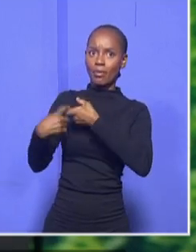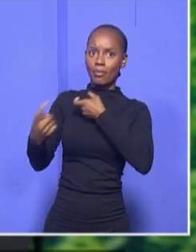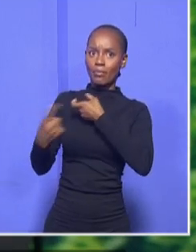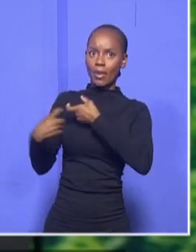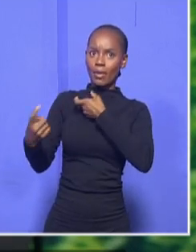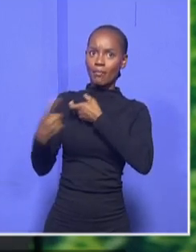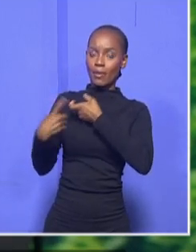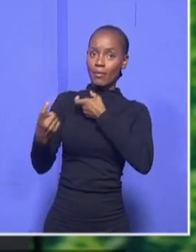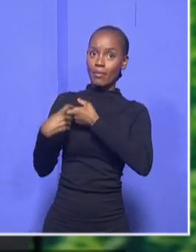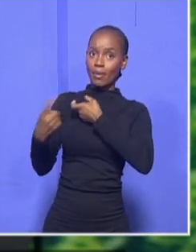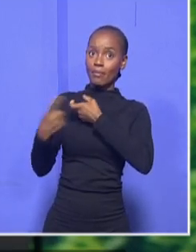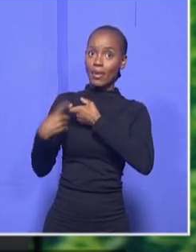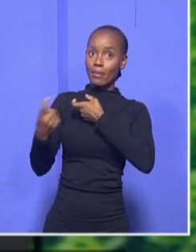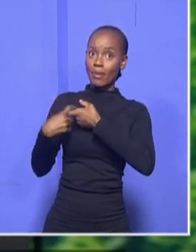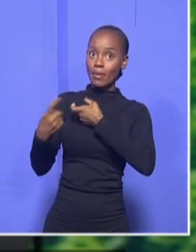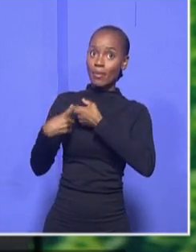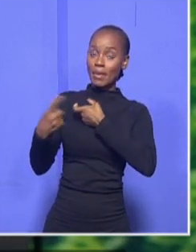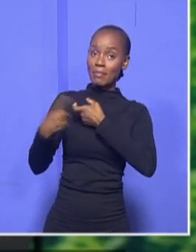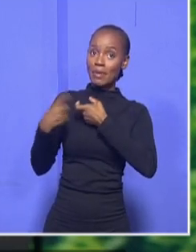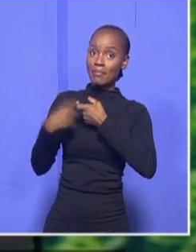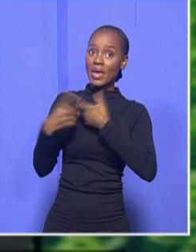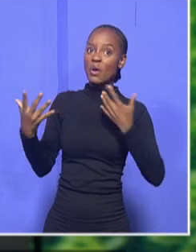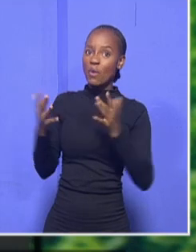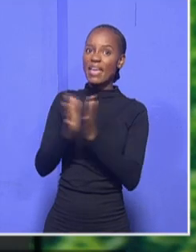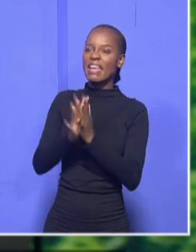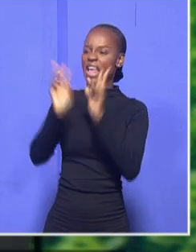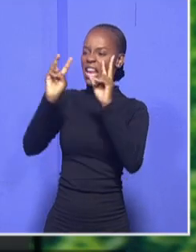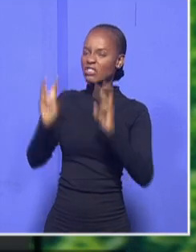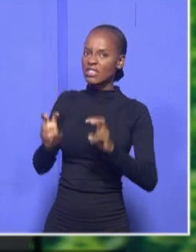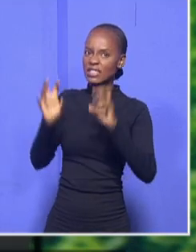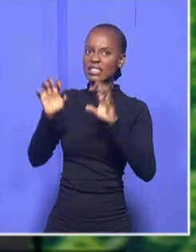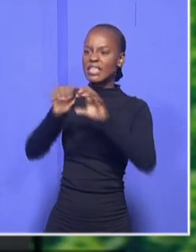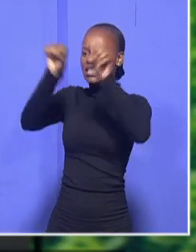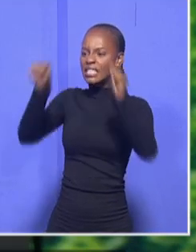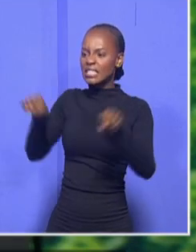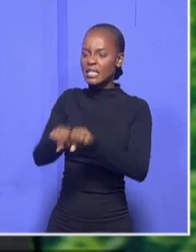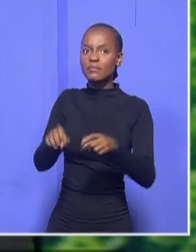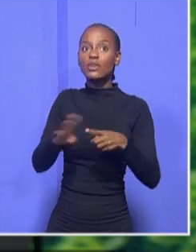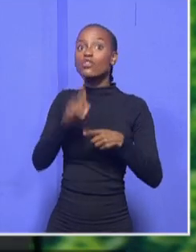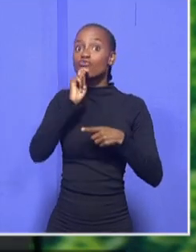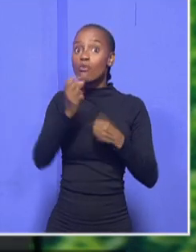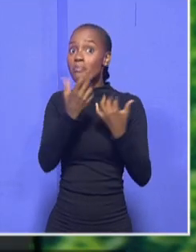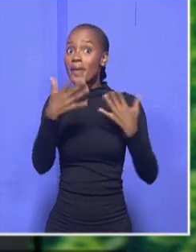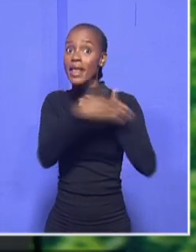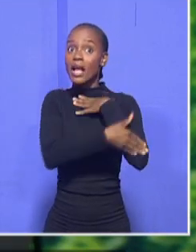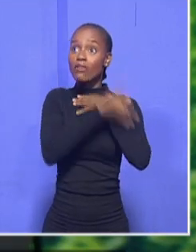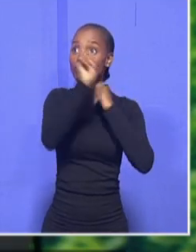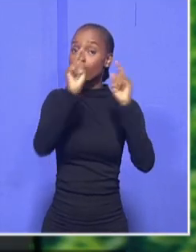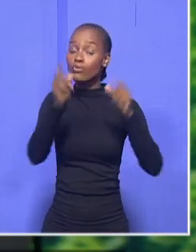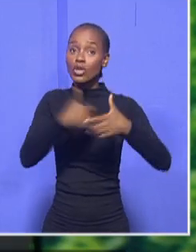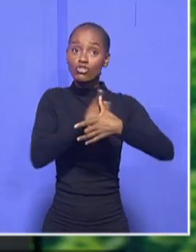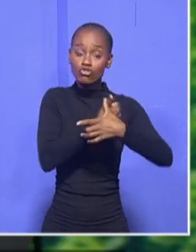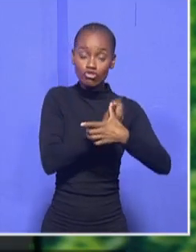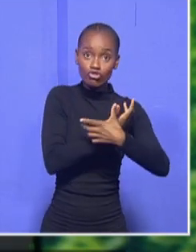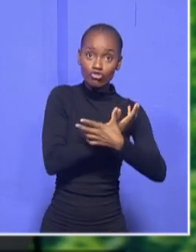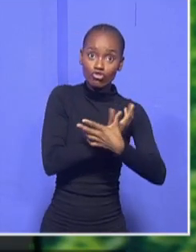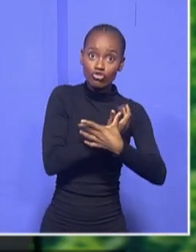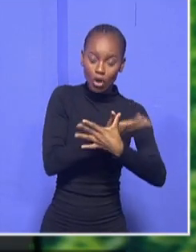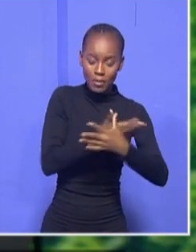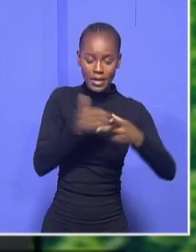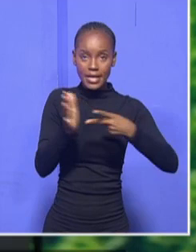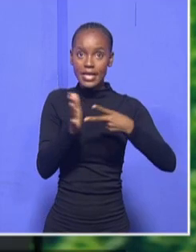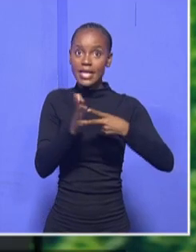municipal grids around the world. We've seen blackouts in Australia. We've seen them in Germany. We've seen them in America. And the trend of renewable